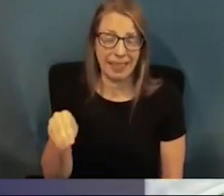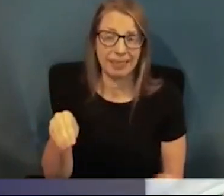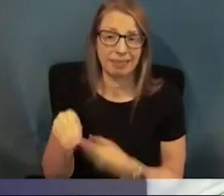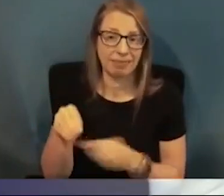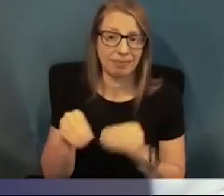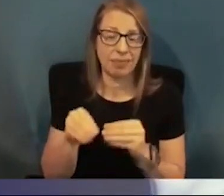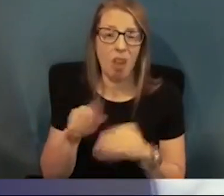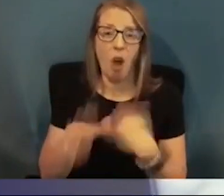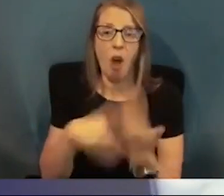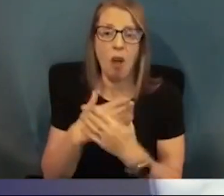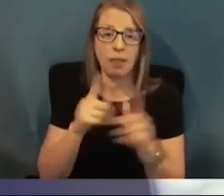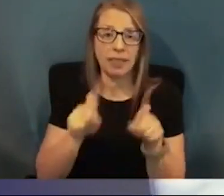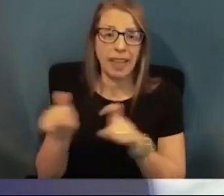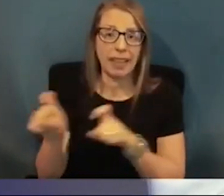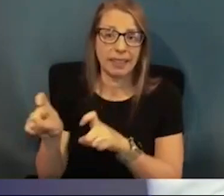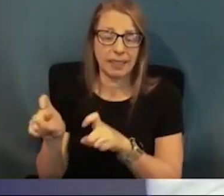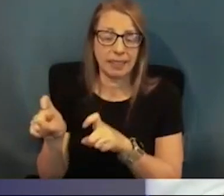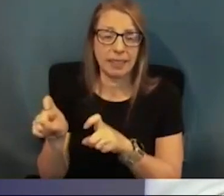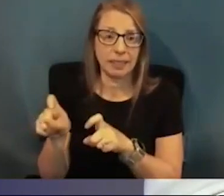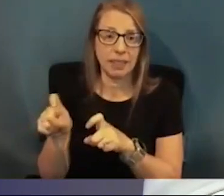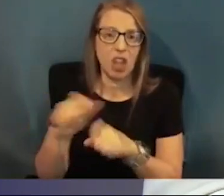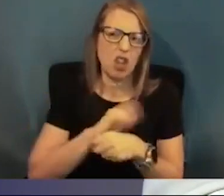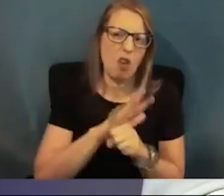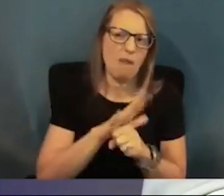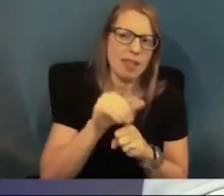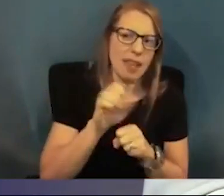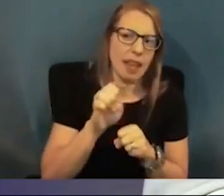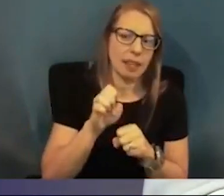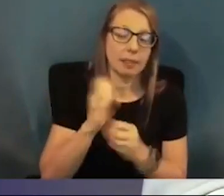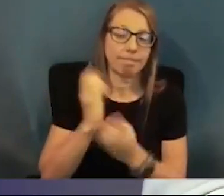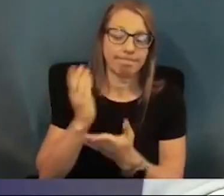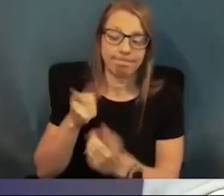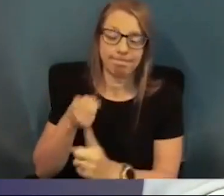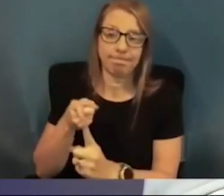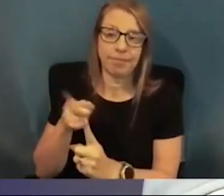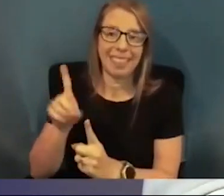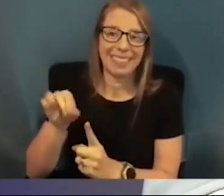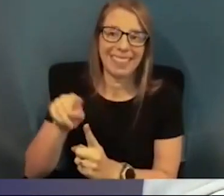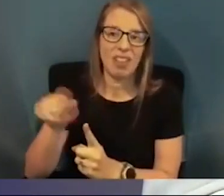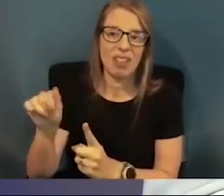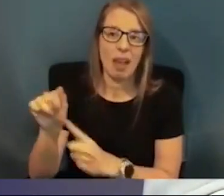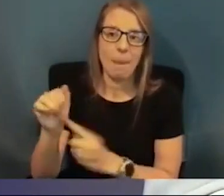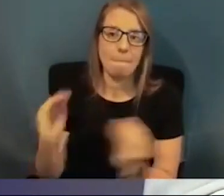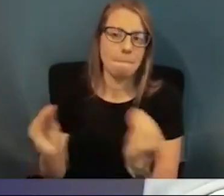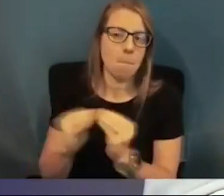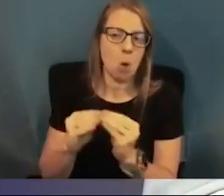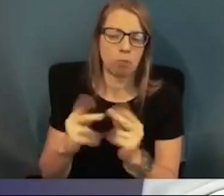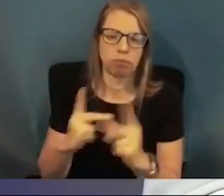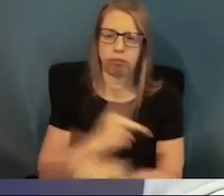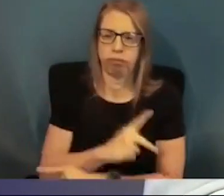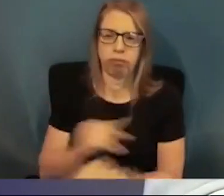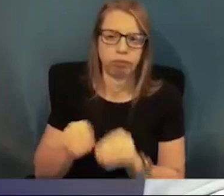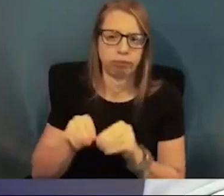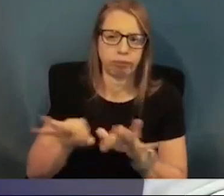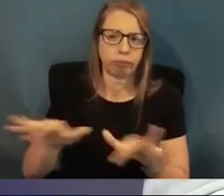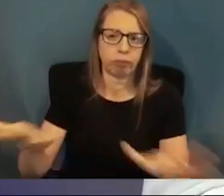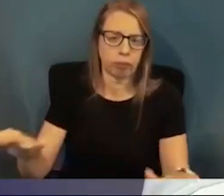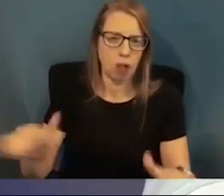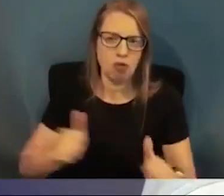now, the COVID cases being Delta. This is a much more contagious, much more aggressive